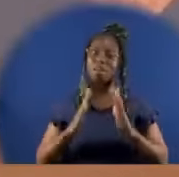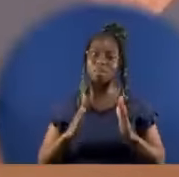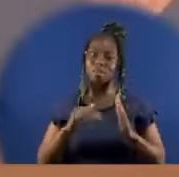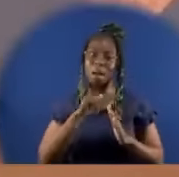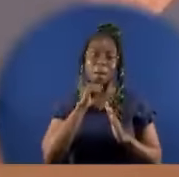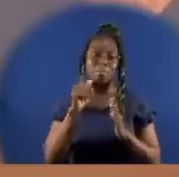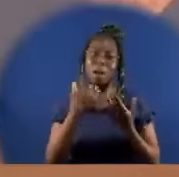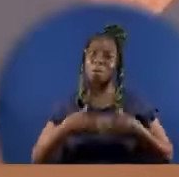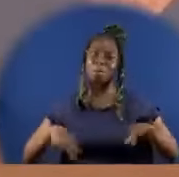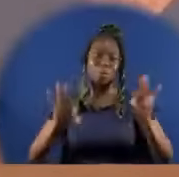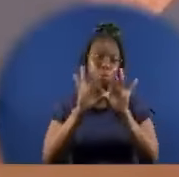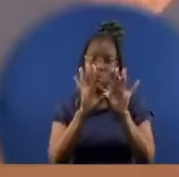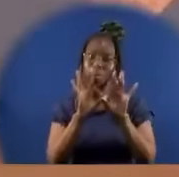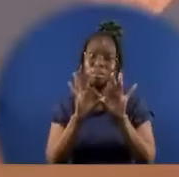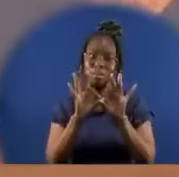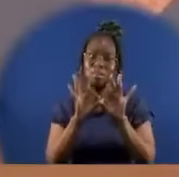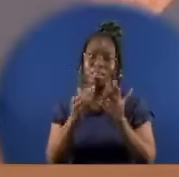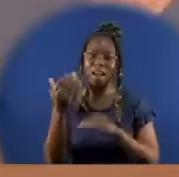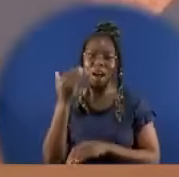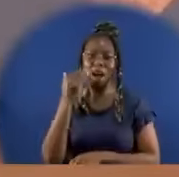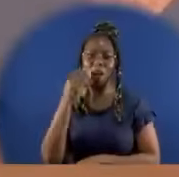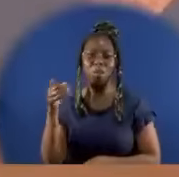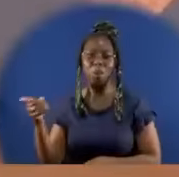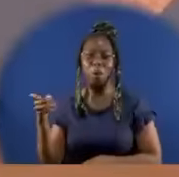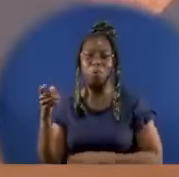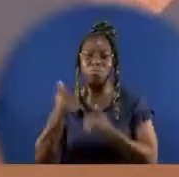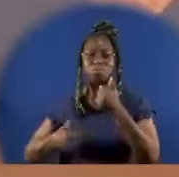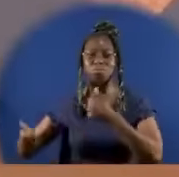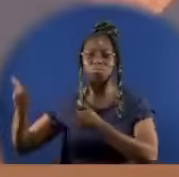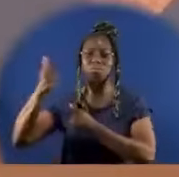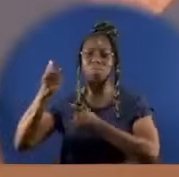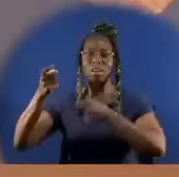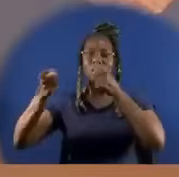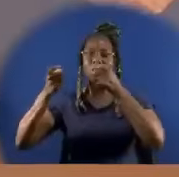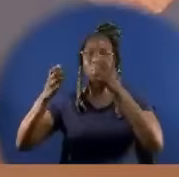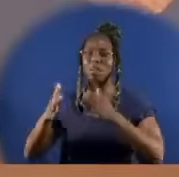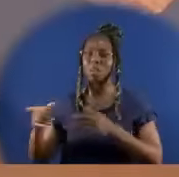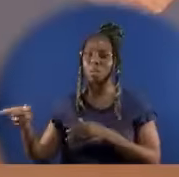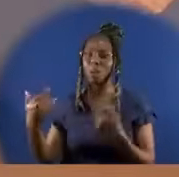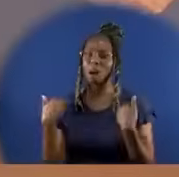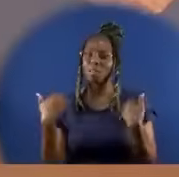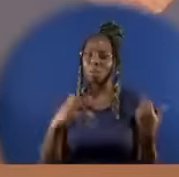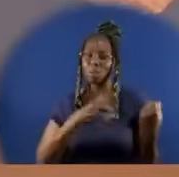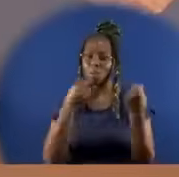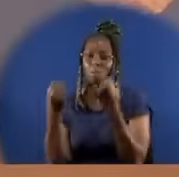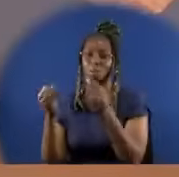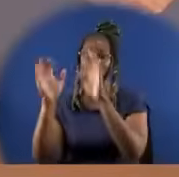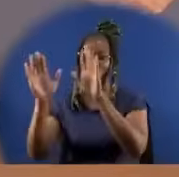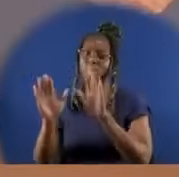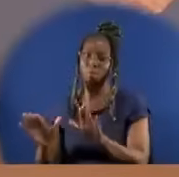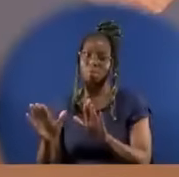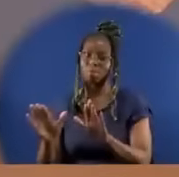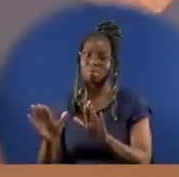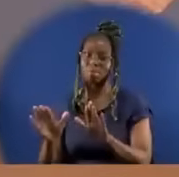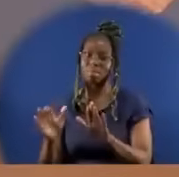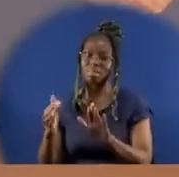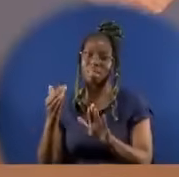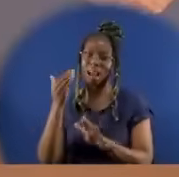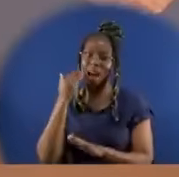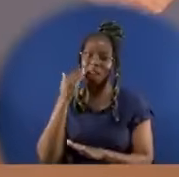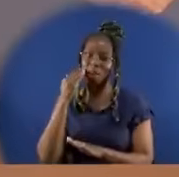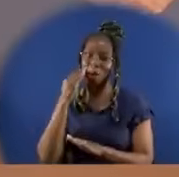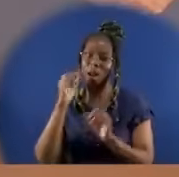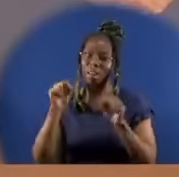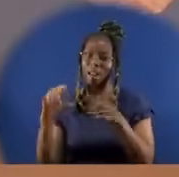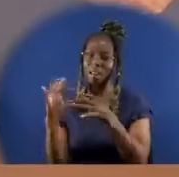what authority looks like. I'm a man under authority, and I got some people under me who do what I tell them to do. So this is what I want you to do.